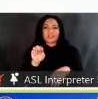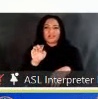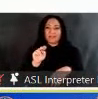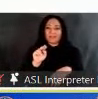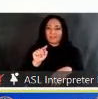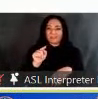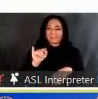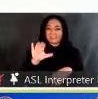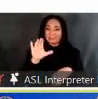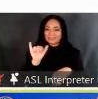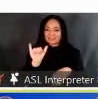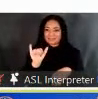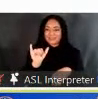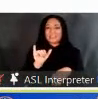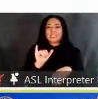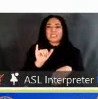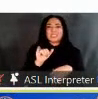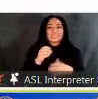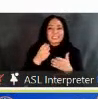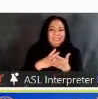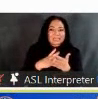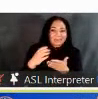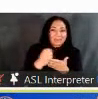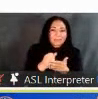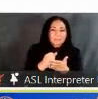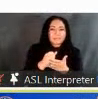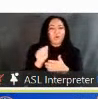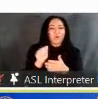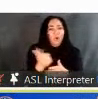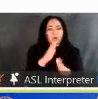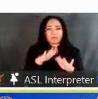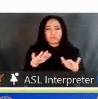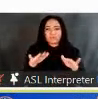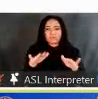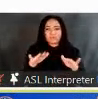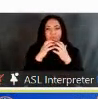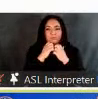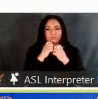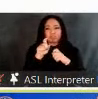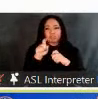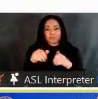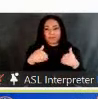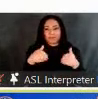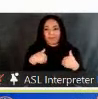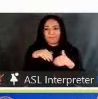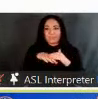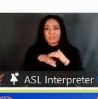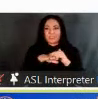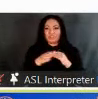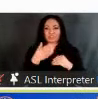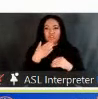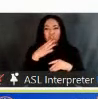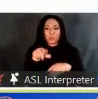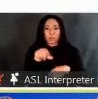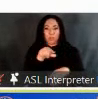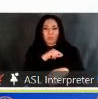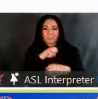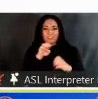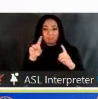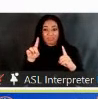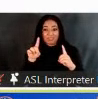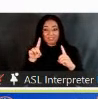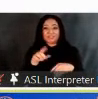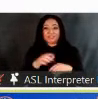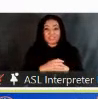income, deserve a high-quality education. This is of considerable importance in children's earliest